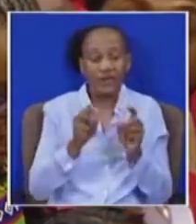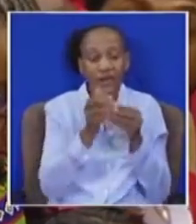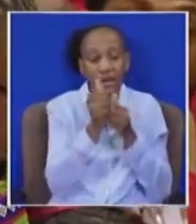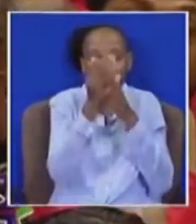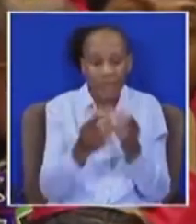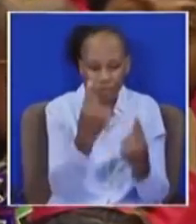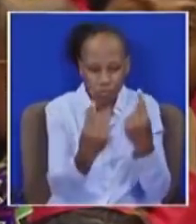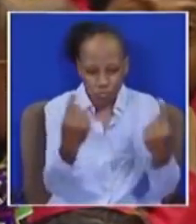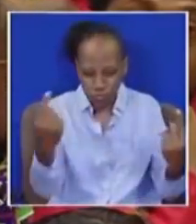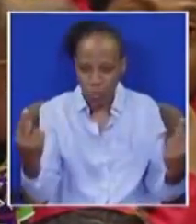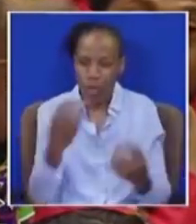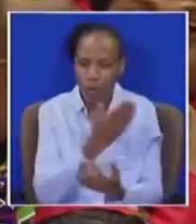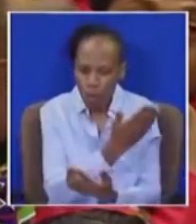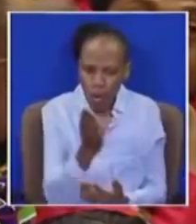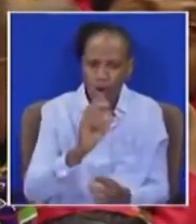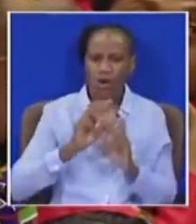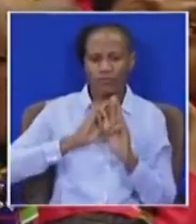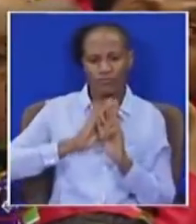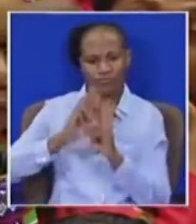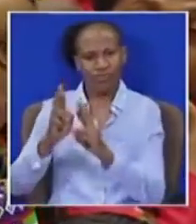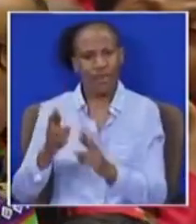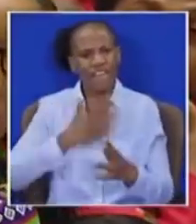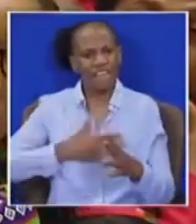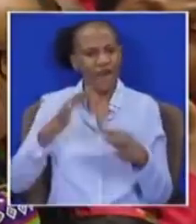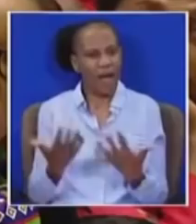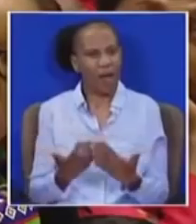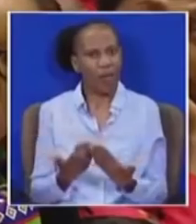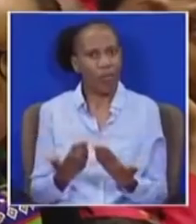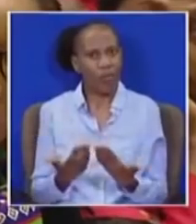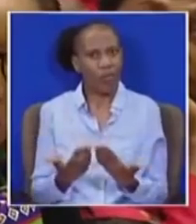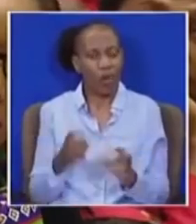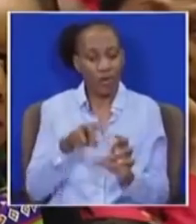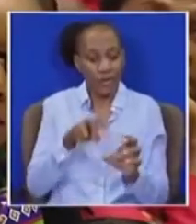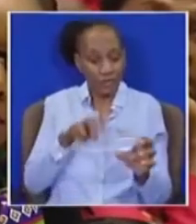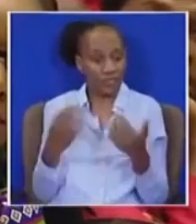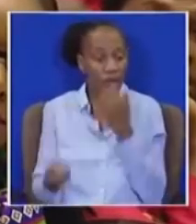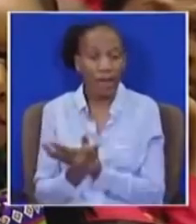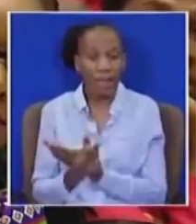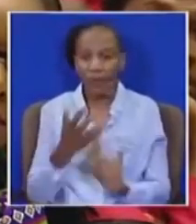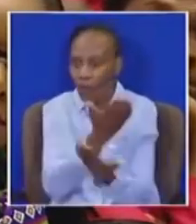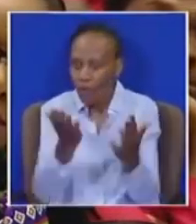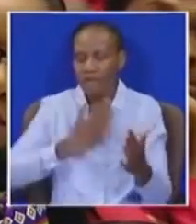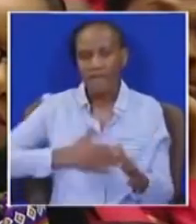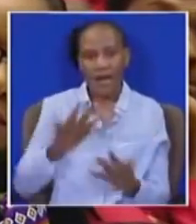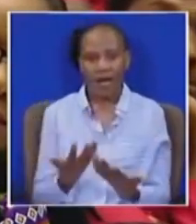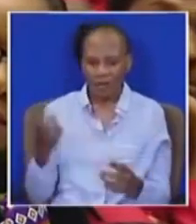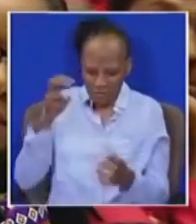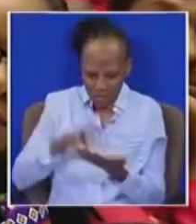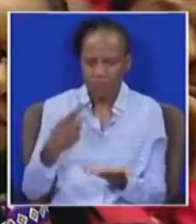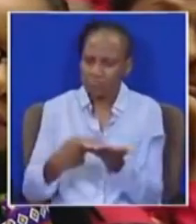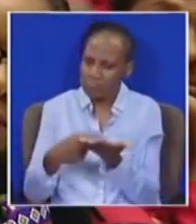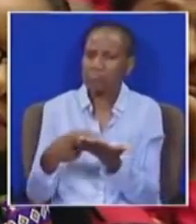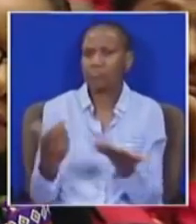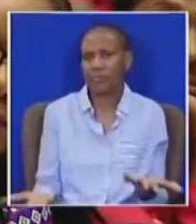party respond to the announcement that we have made of a resignation. Secondly, the resignation letter is